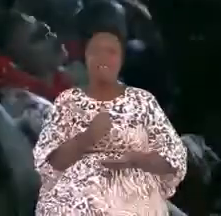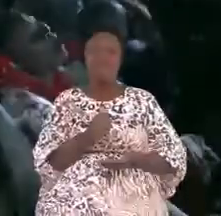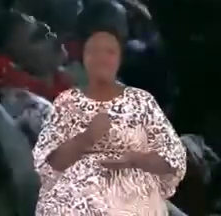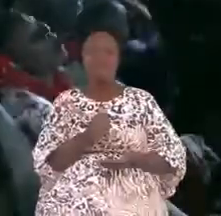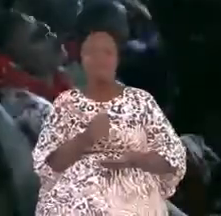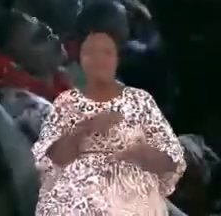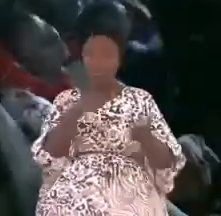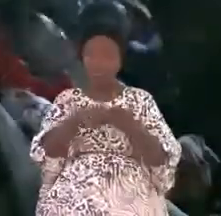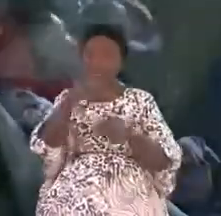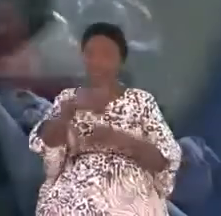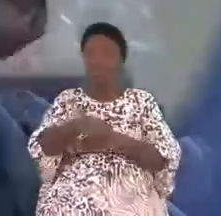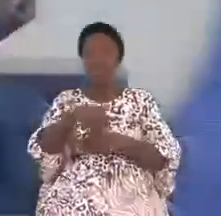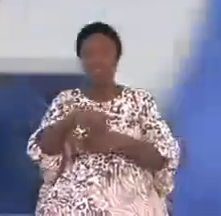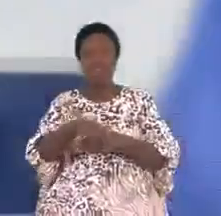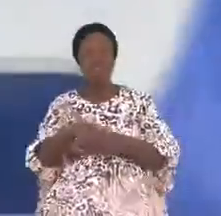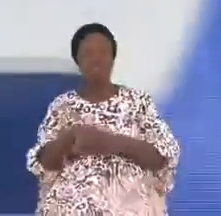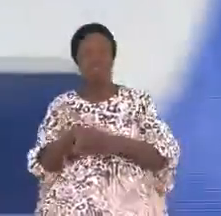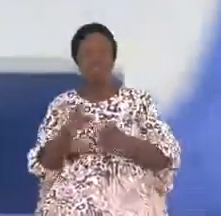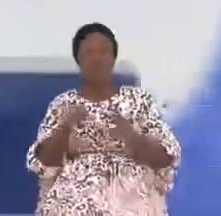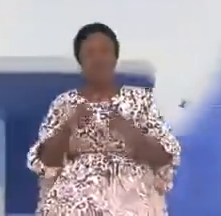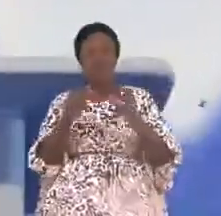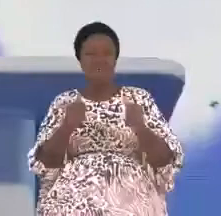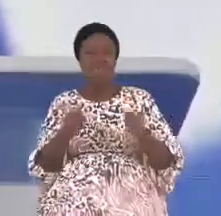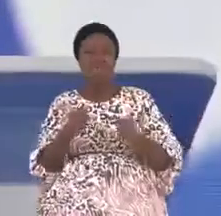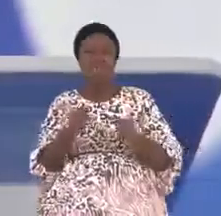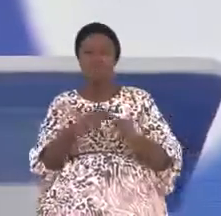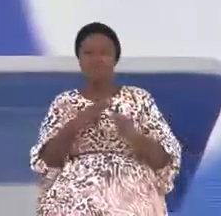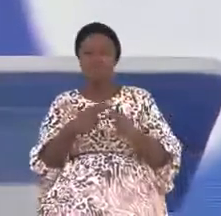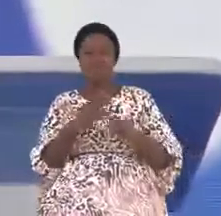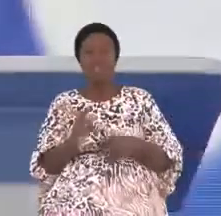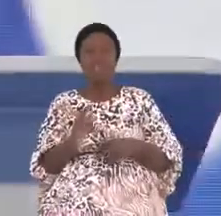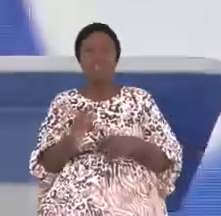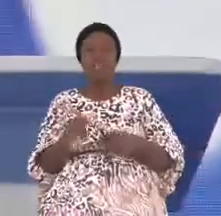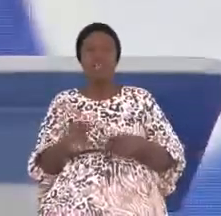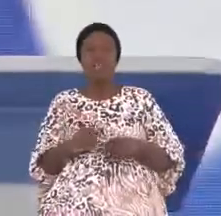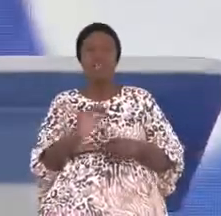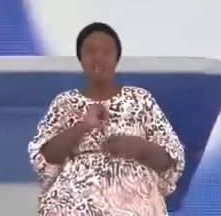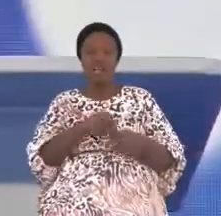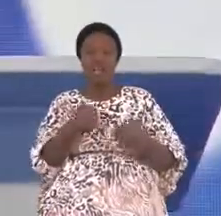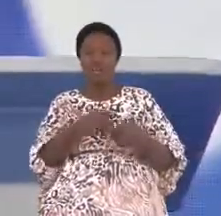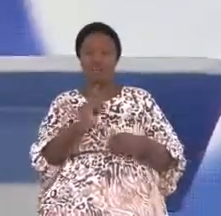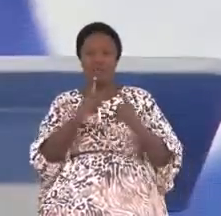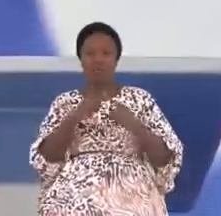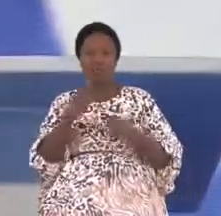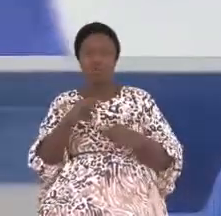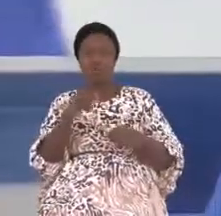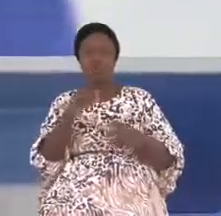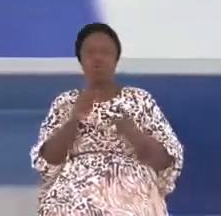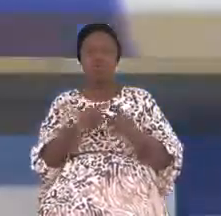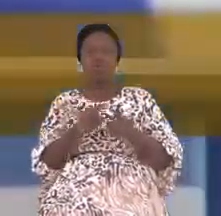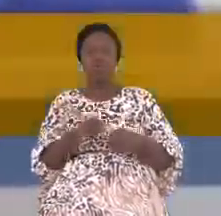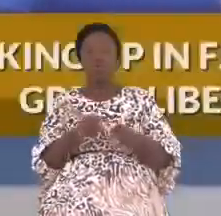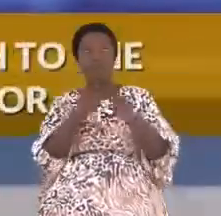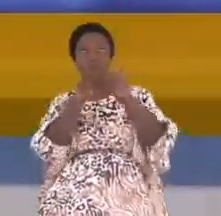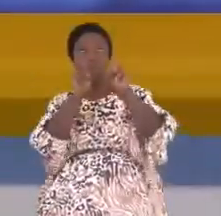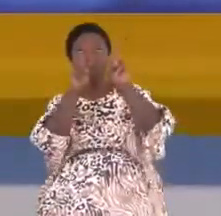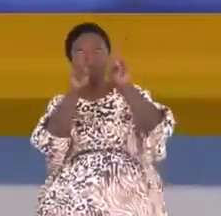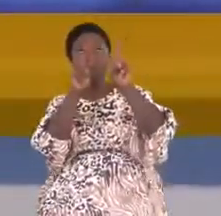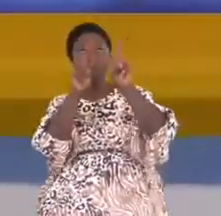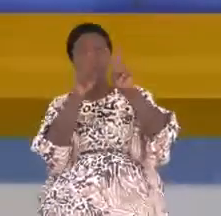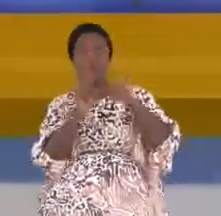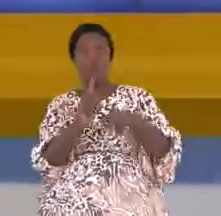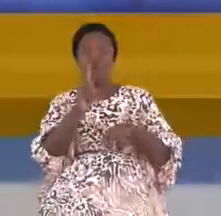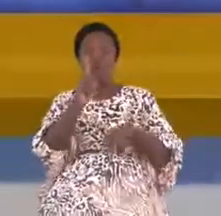tonight very quickly and briefly i'm speaking to you on looking up in